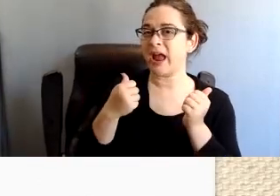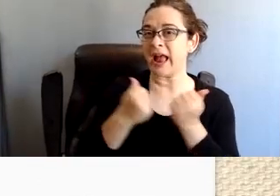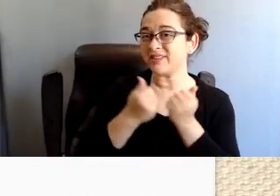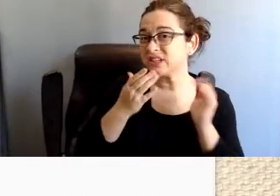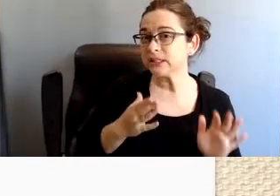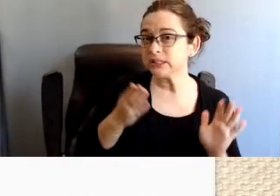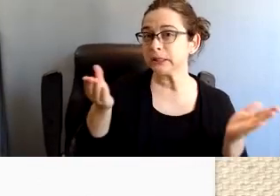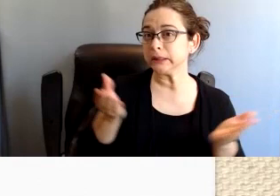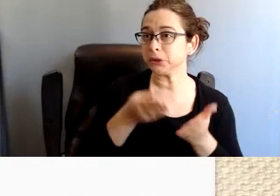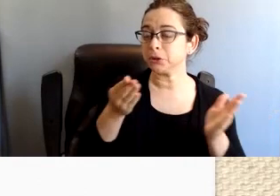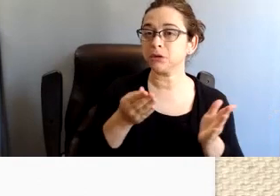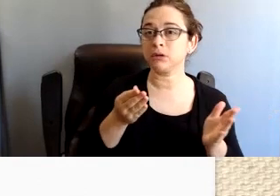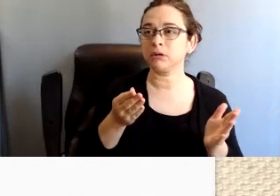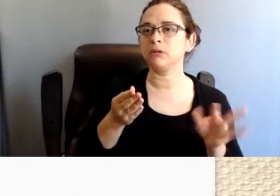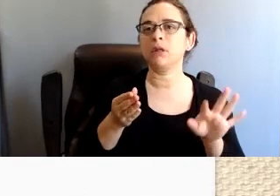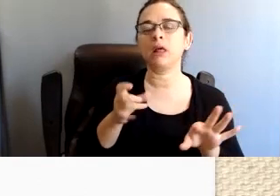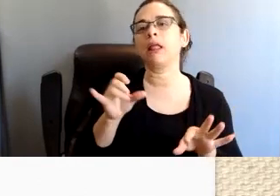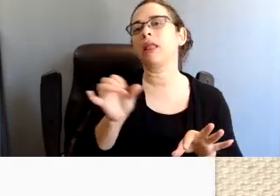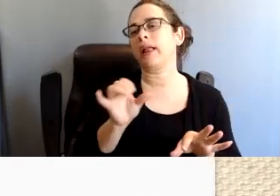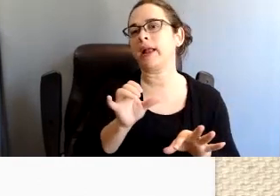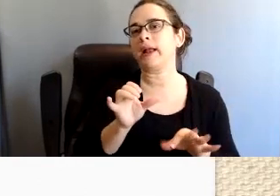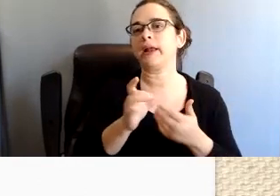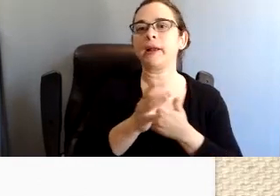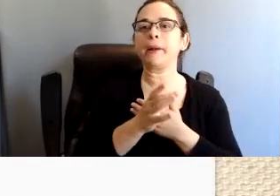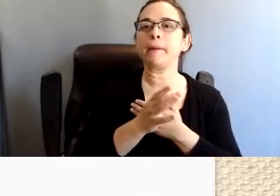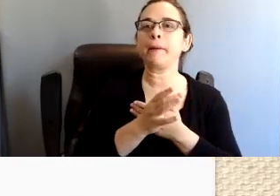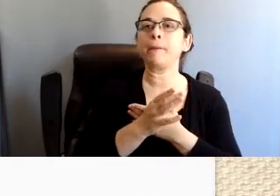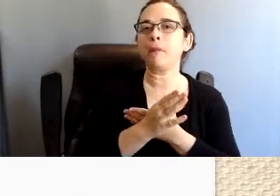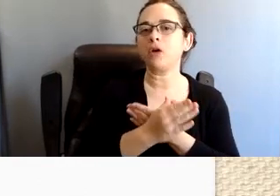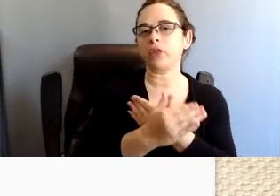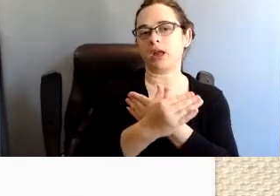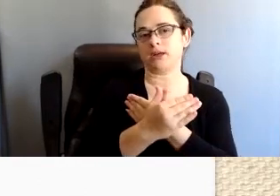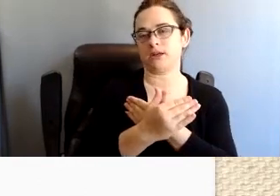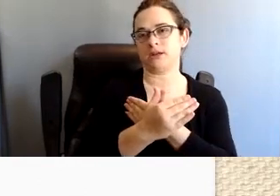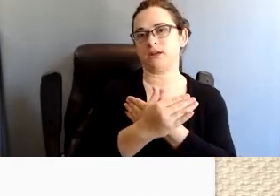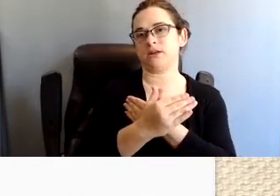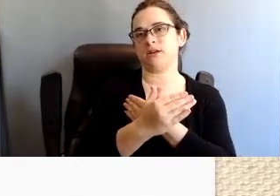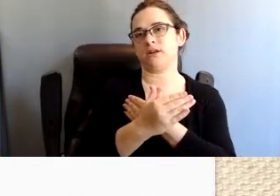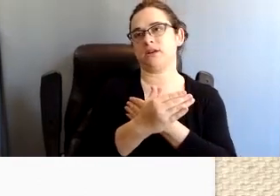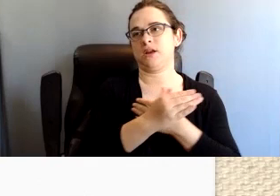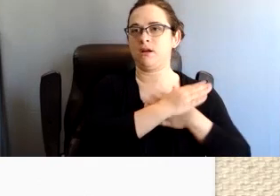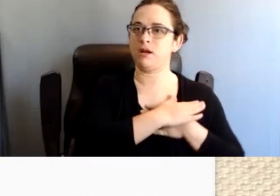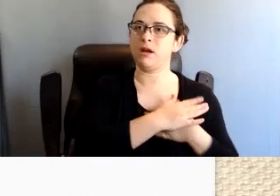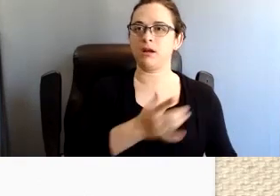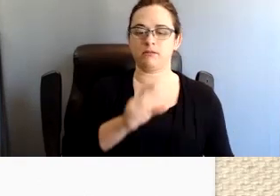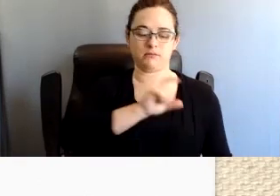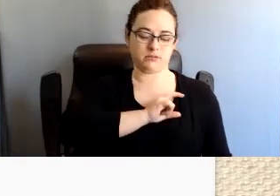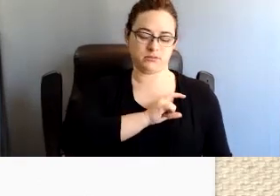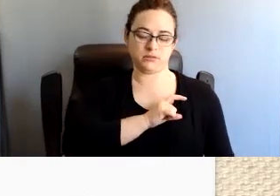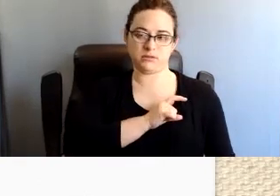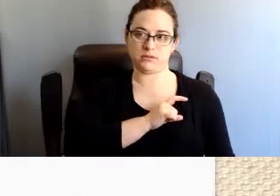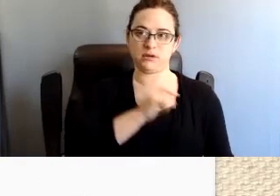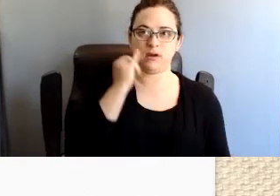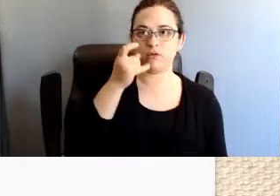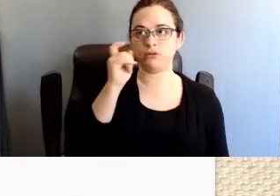maybe the butterfly, like a logo, so like, hey, if you need some help on campus in this division, you can